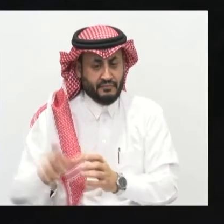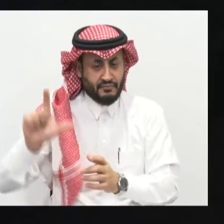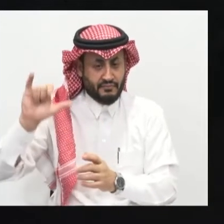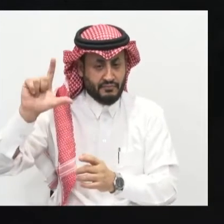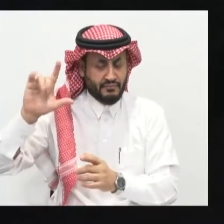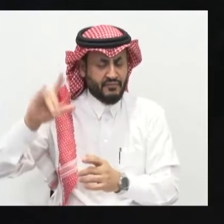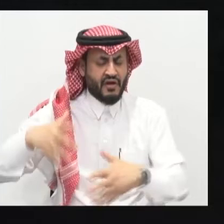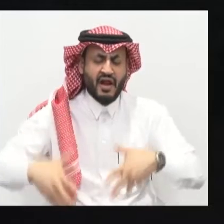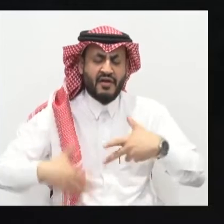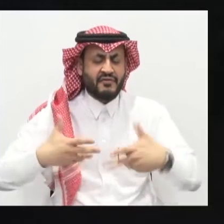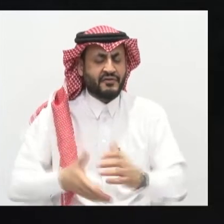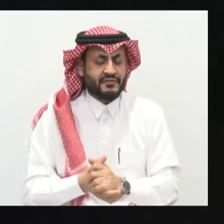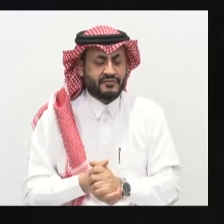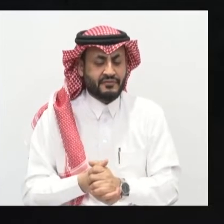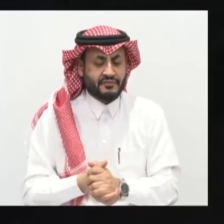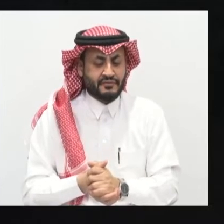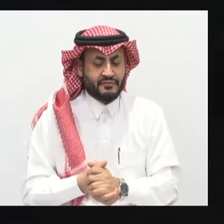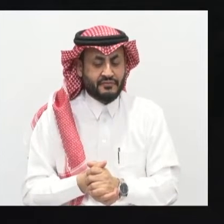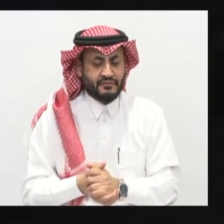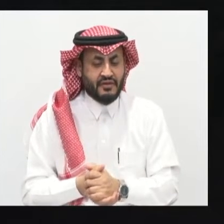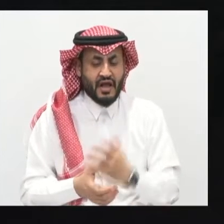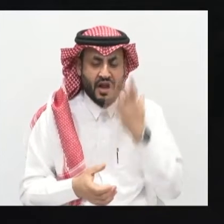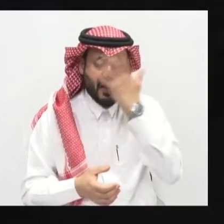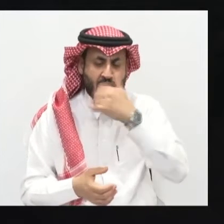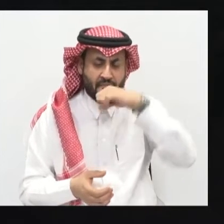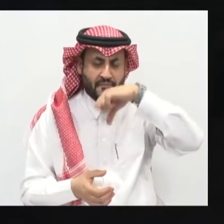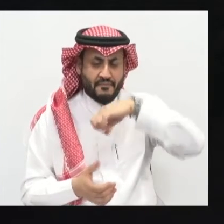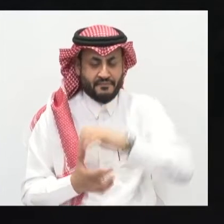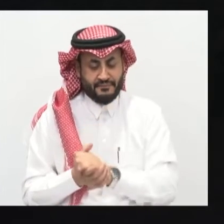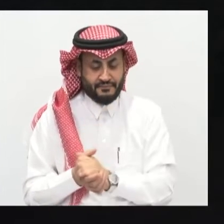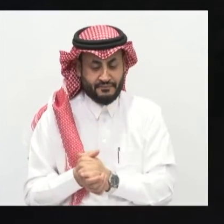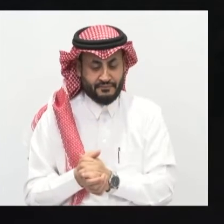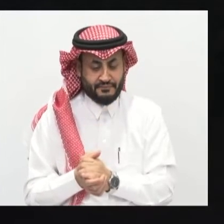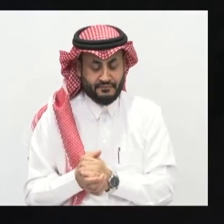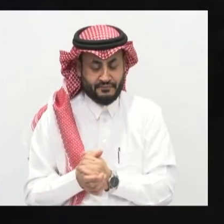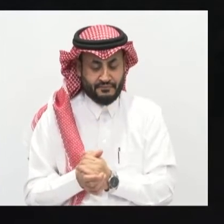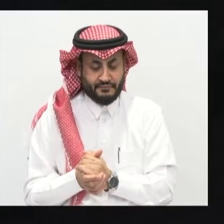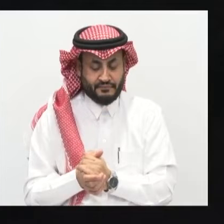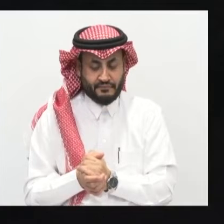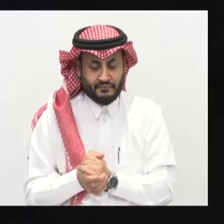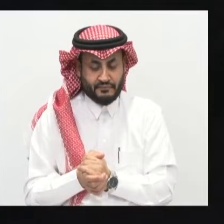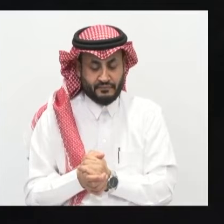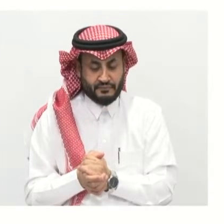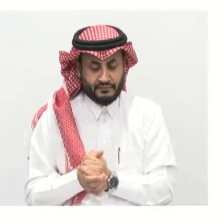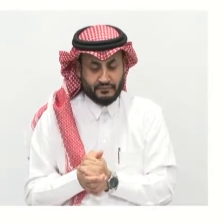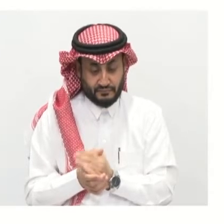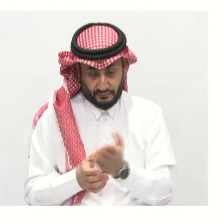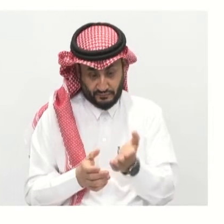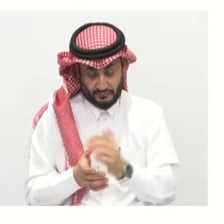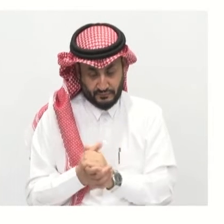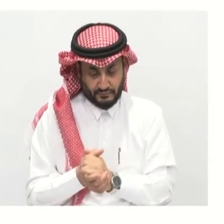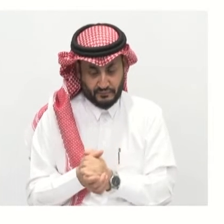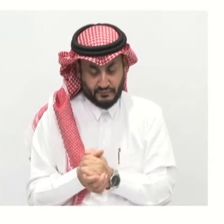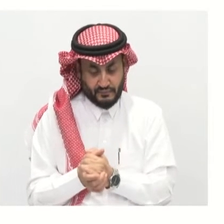before she made the craft? She was feeling bored. So because she was bored, she was being creative and she did something fun. So let's write